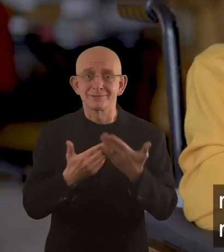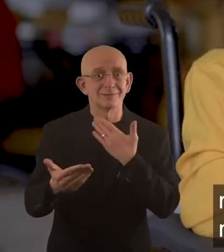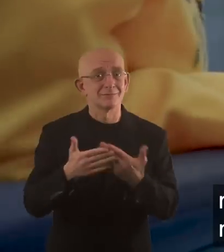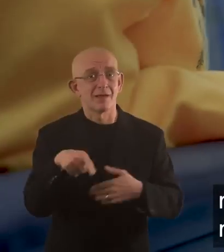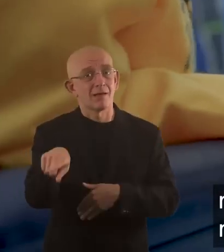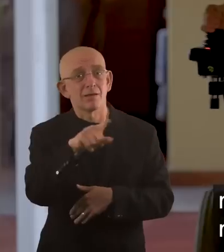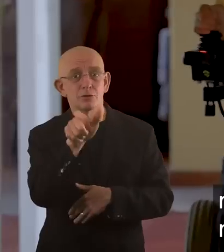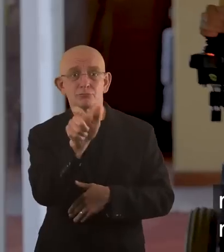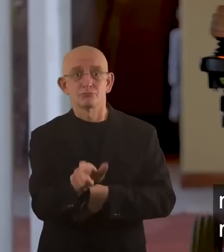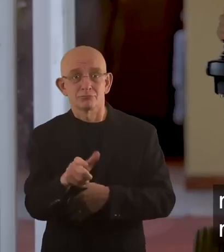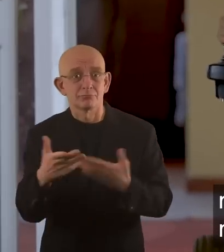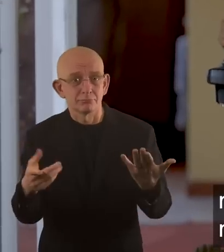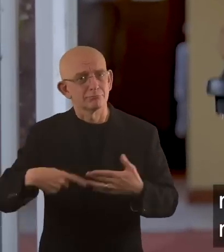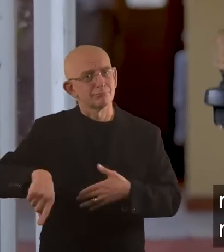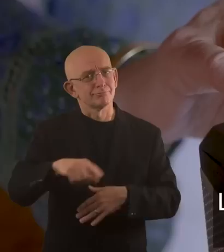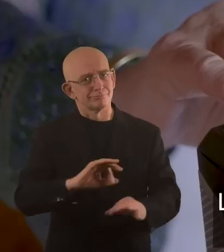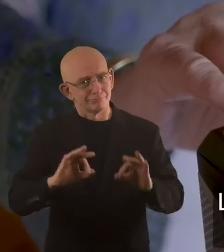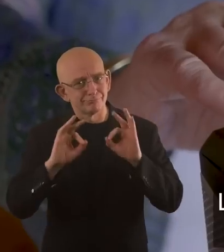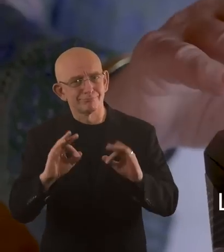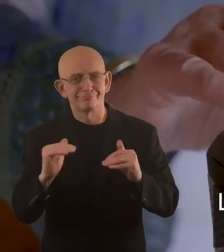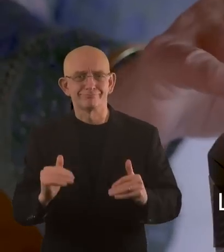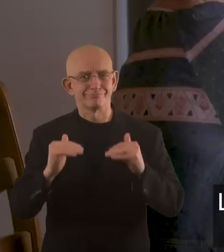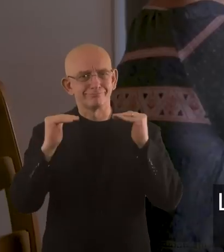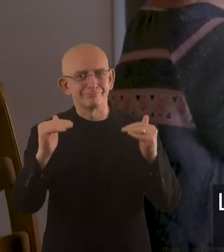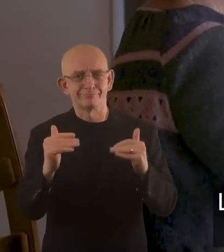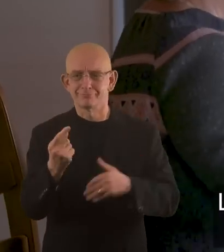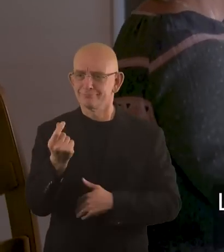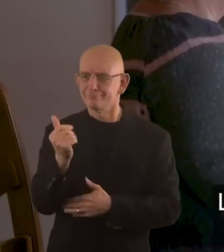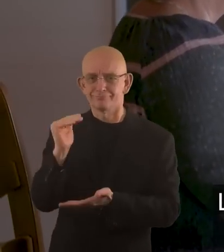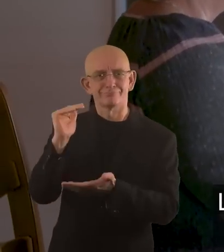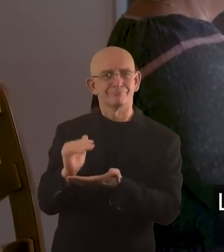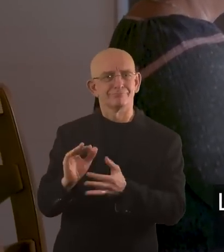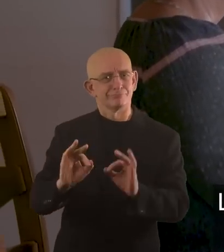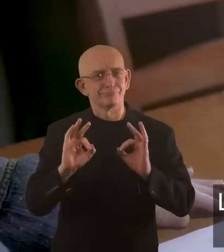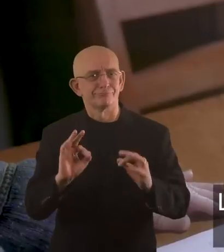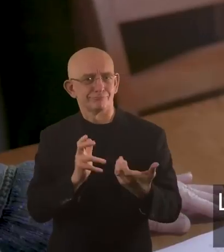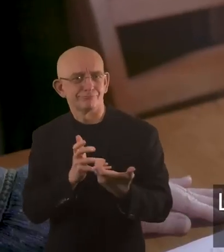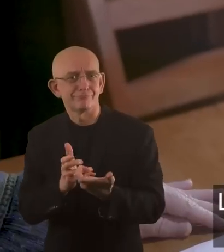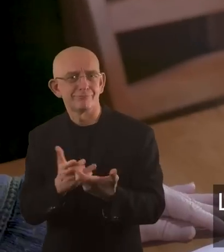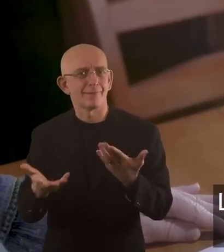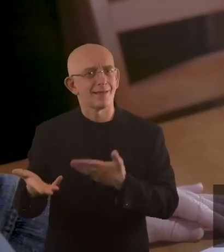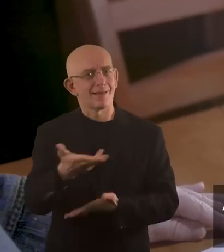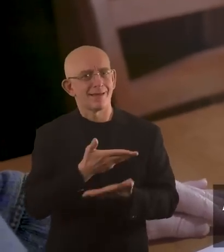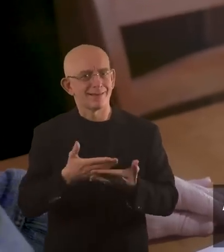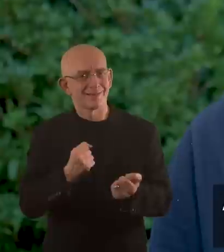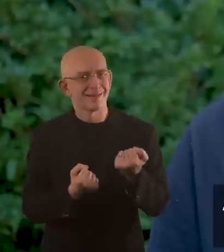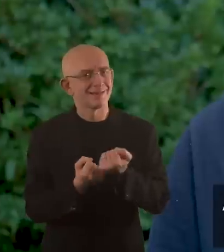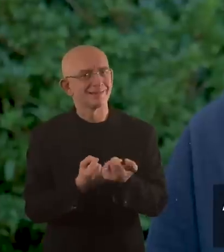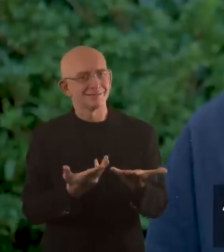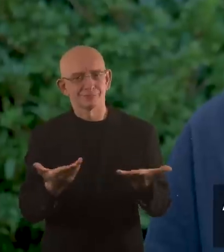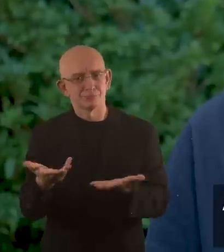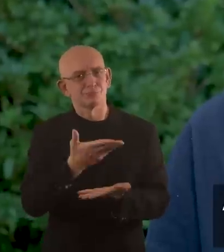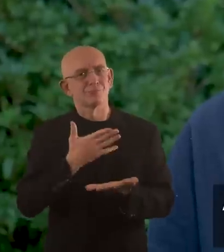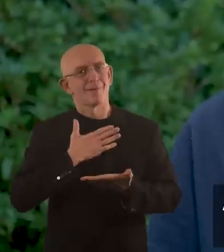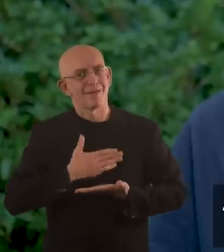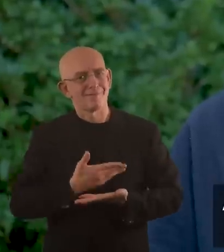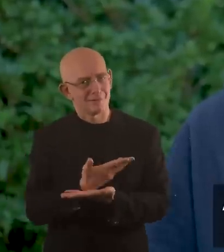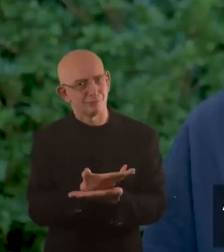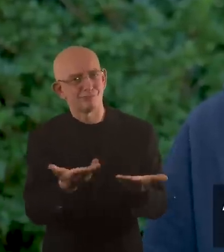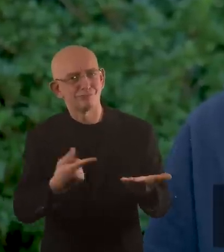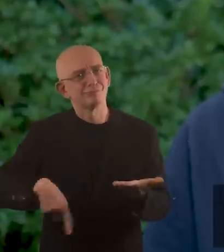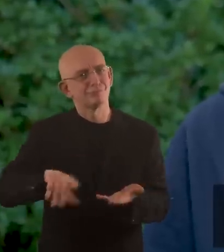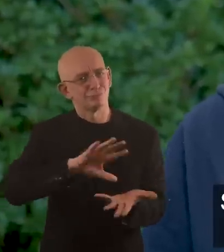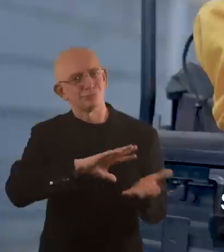matter where we live, no matter who we are. Let's make sure everybody has high quality, cost effective, and the appropriate